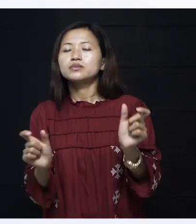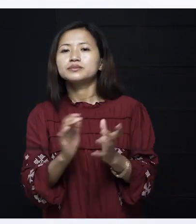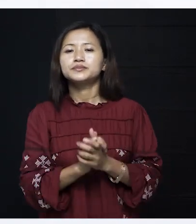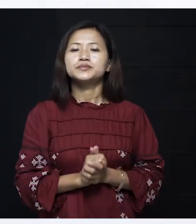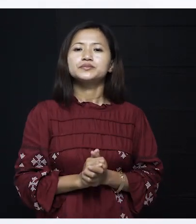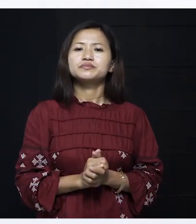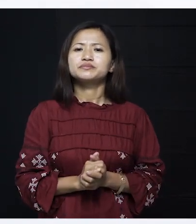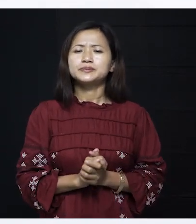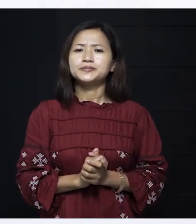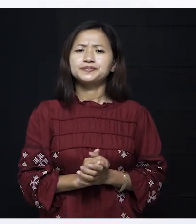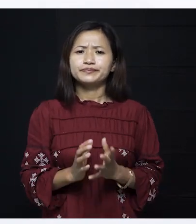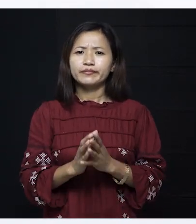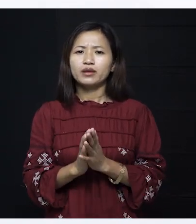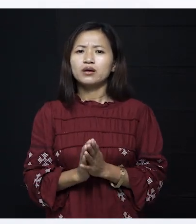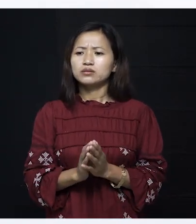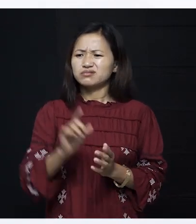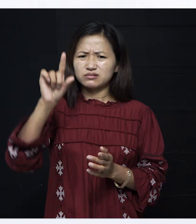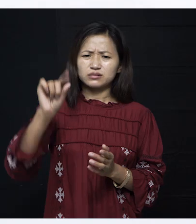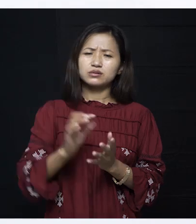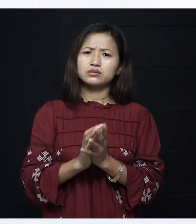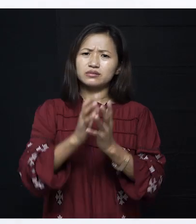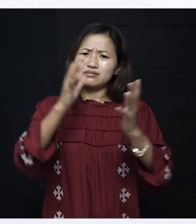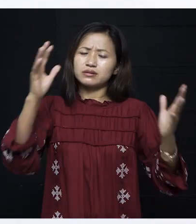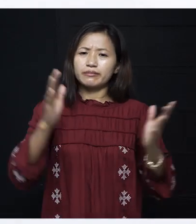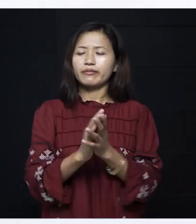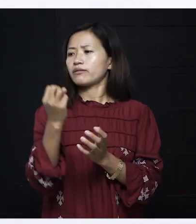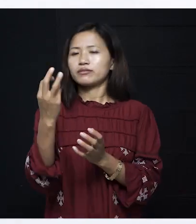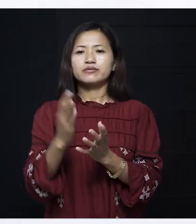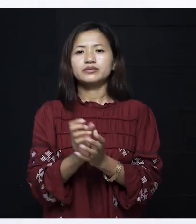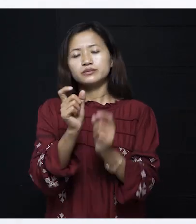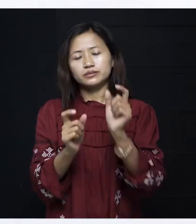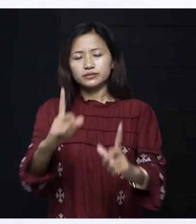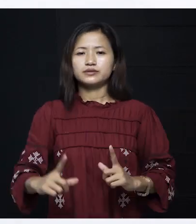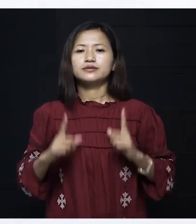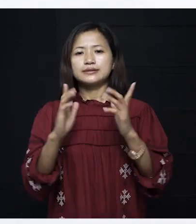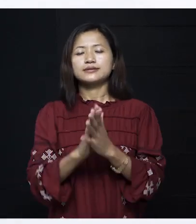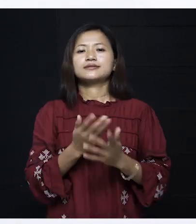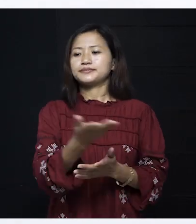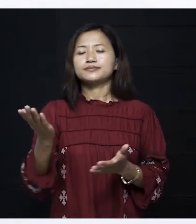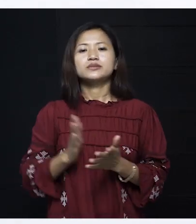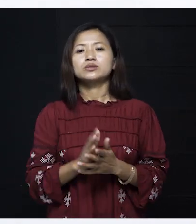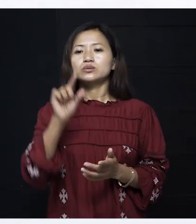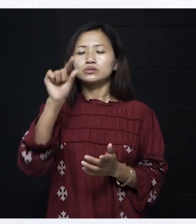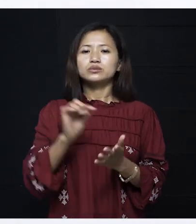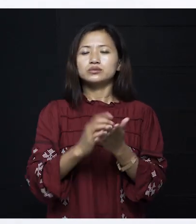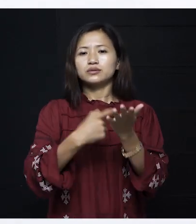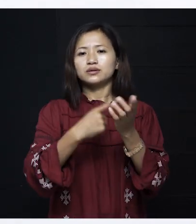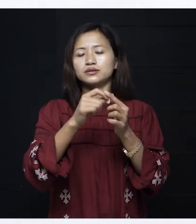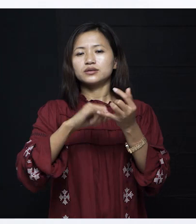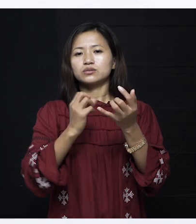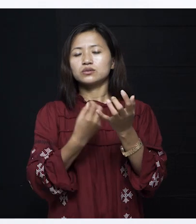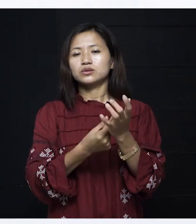It has nothing to, it has not only to do with the number of people living there, but here it is to do with the resources